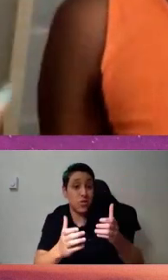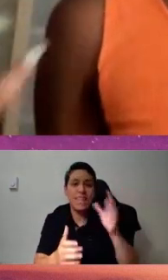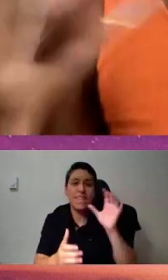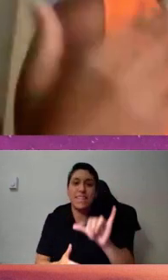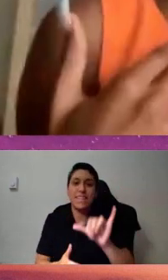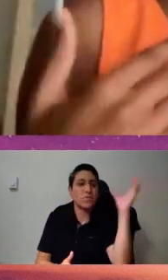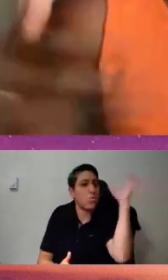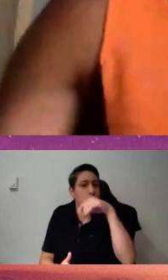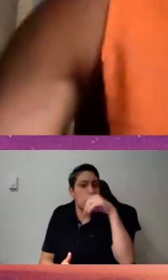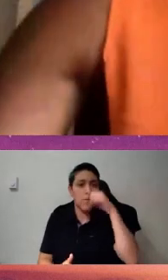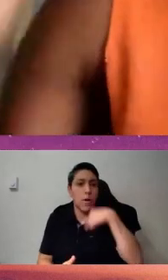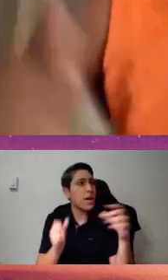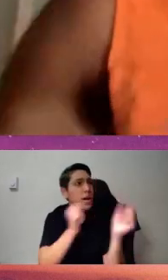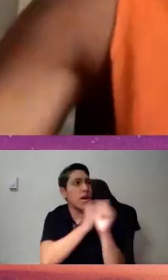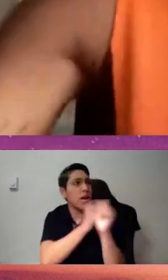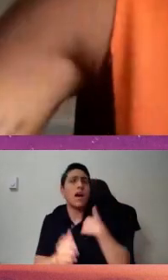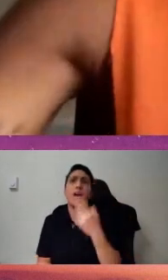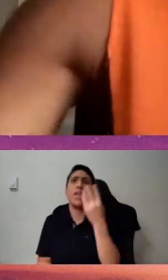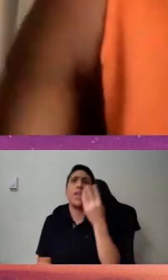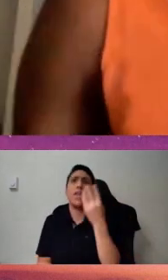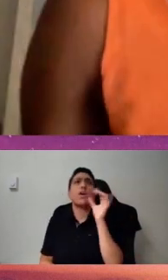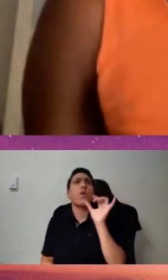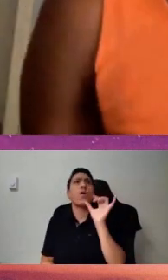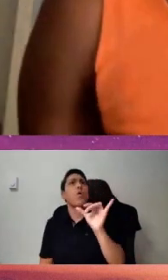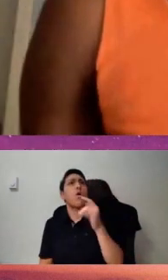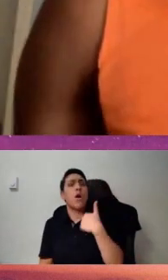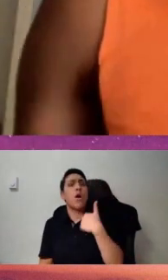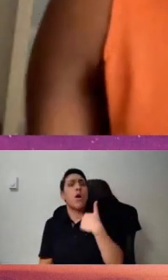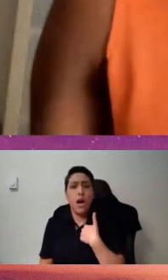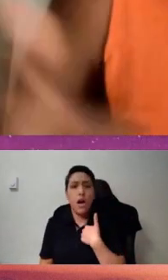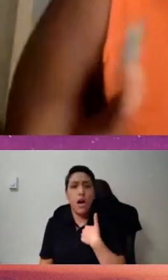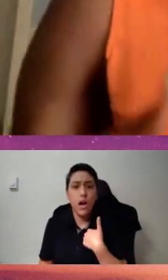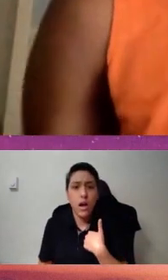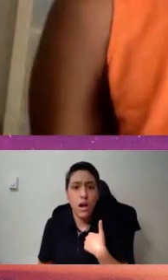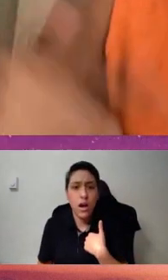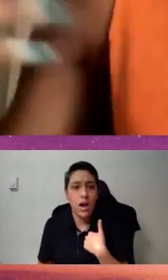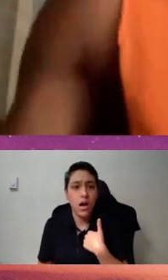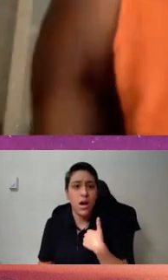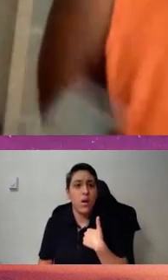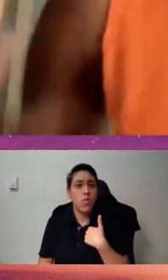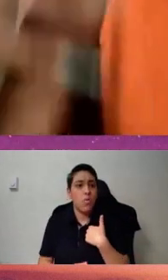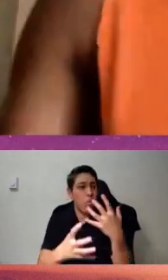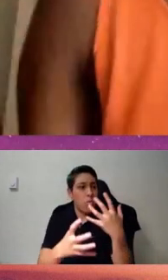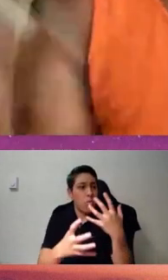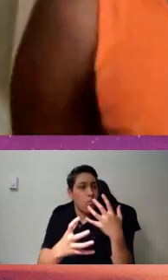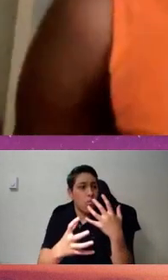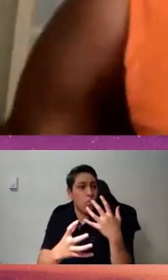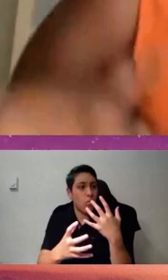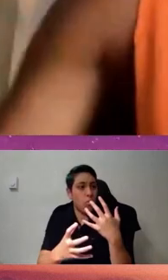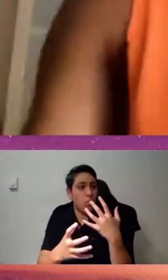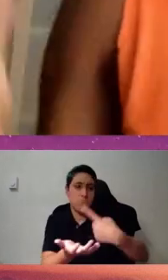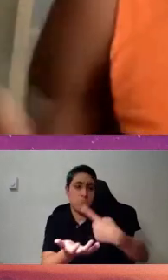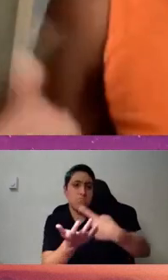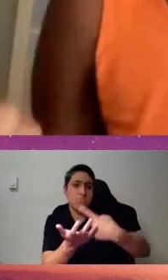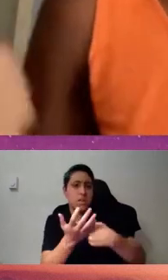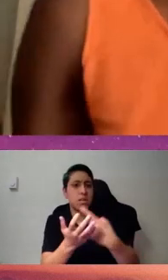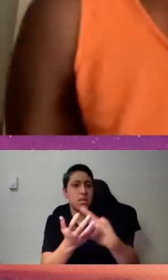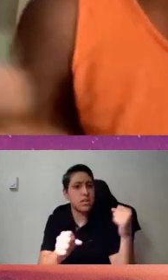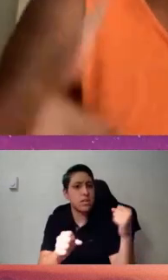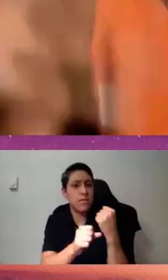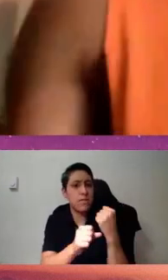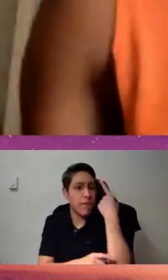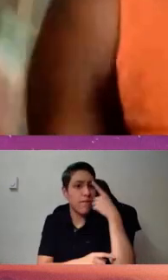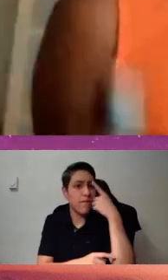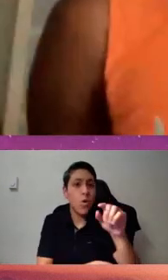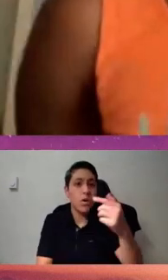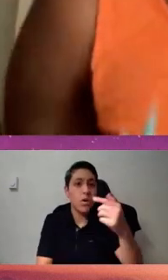Like, oh my goodness, because I was, for a long time, I was all for the gender. I was all for, this and that, and fighting for, this right to be called a